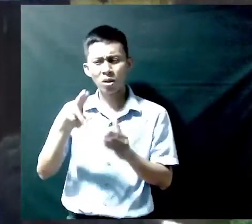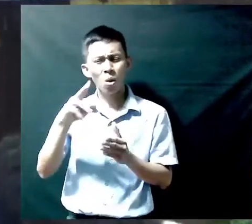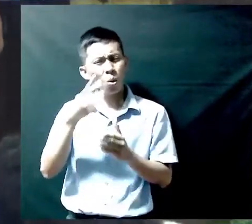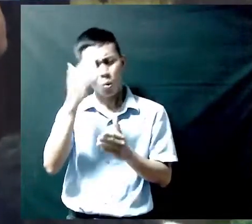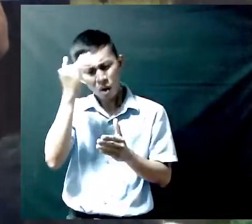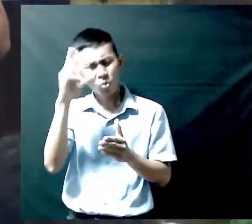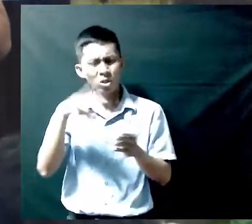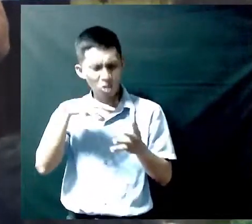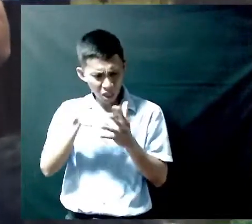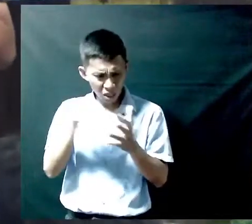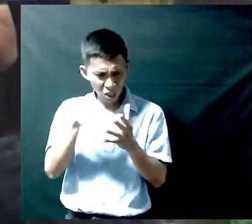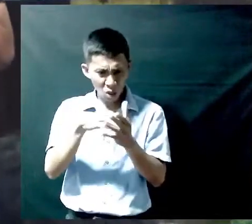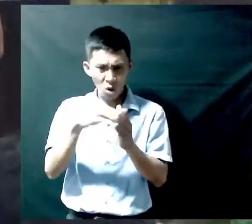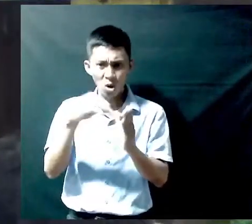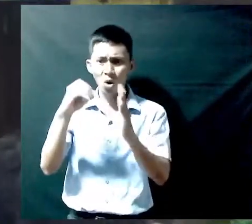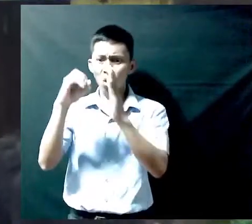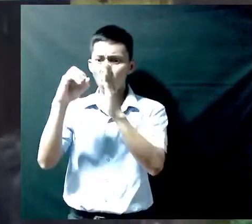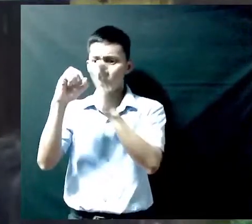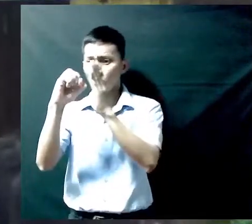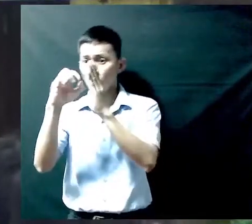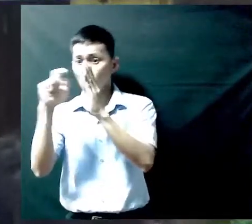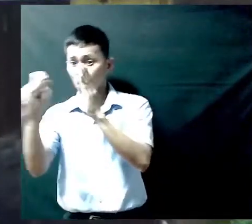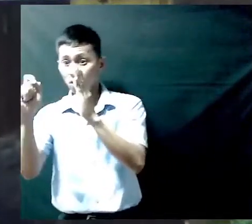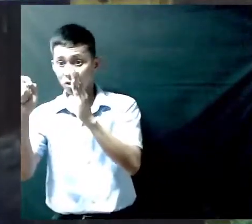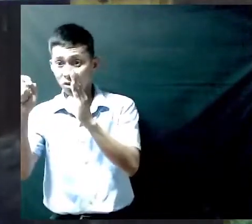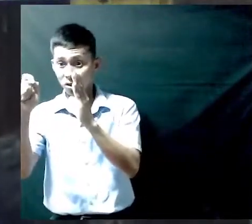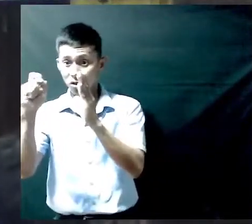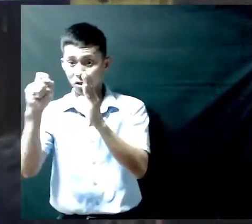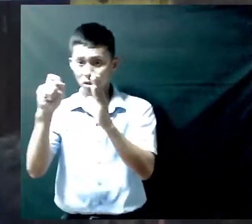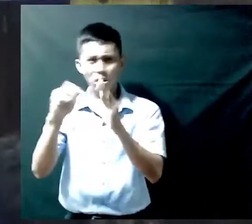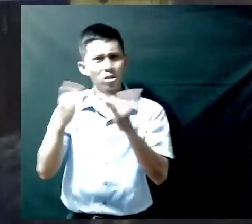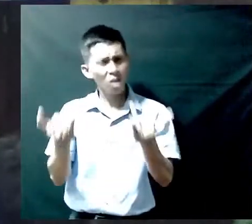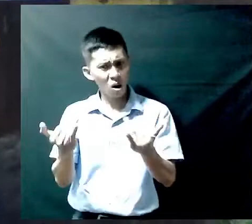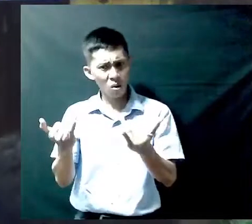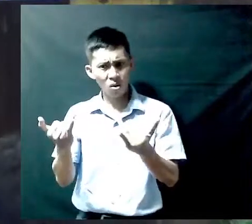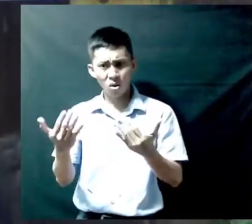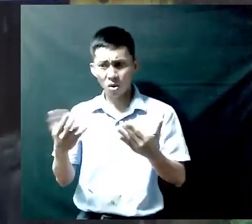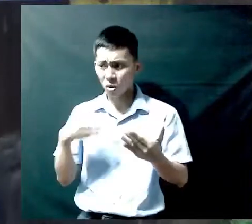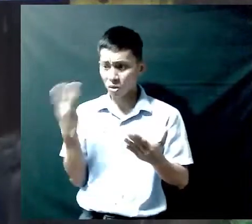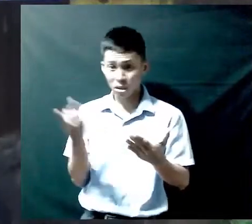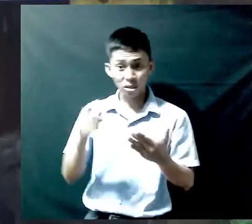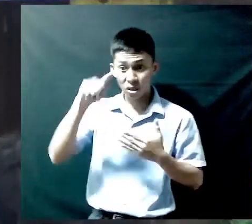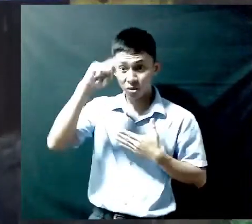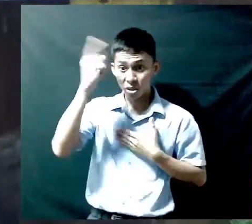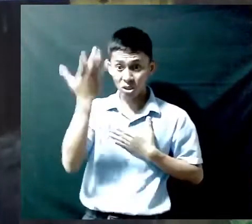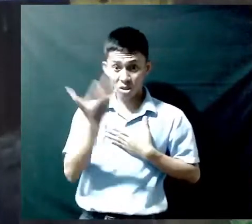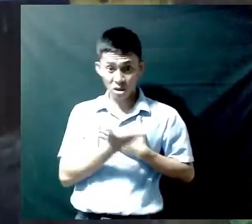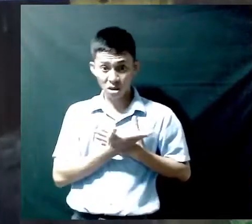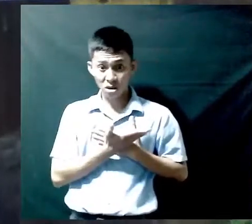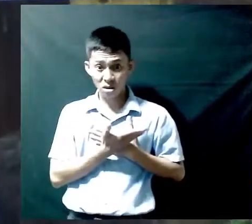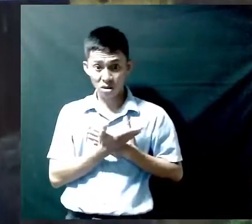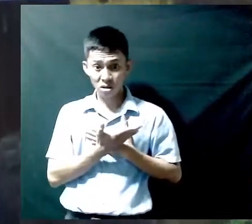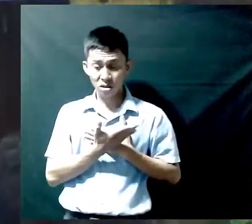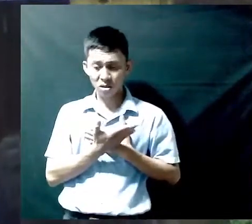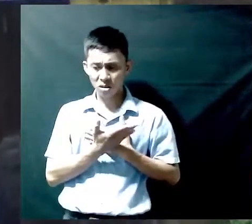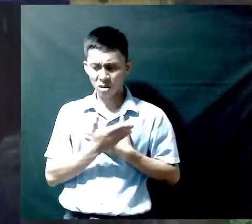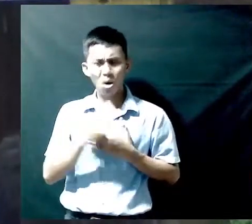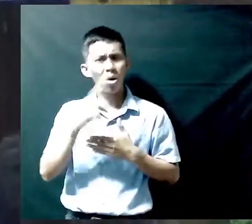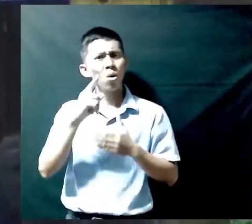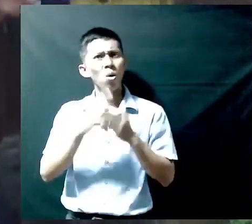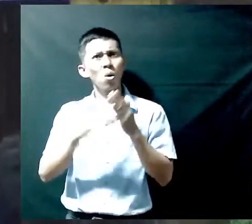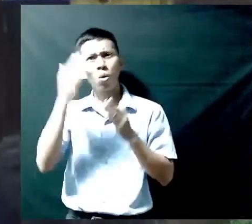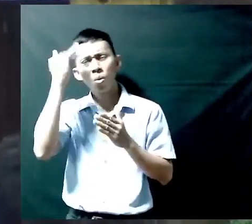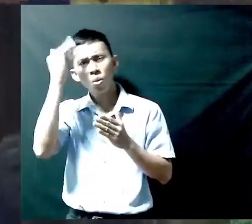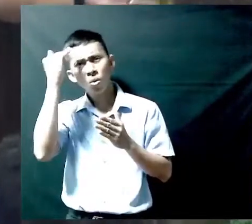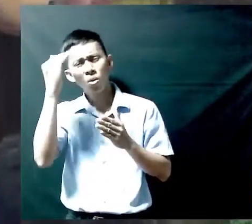Testament? Eh tayo po ay nasa grace period na ngayon. It's the time of the Holy Spirit. And what's the use of